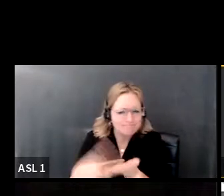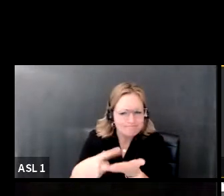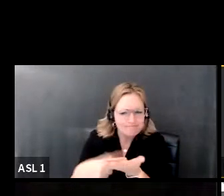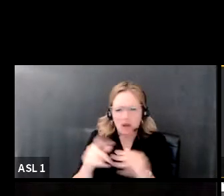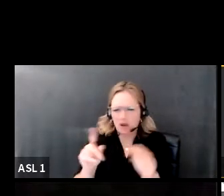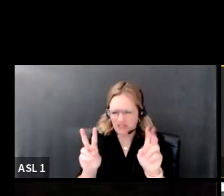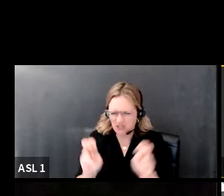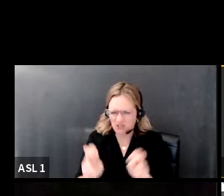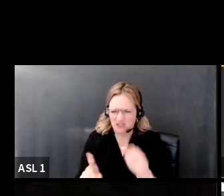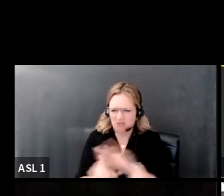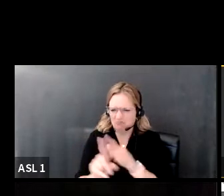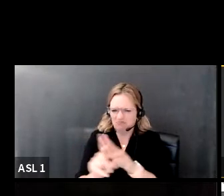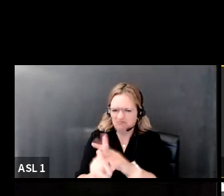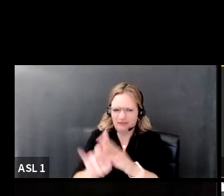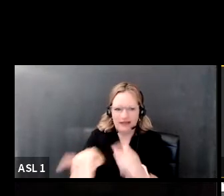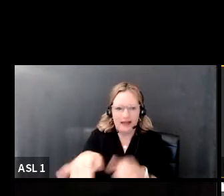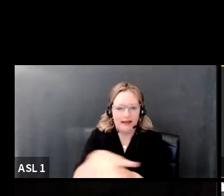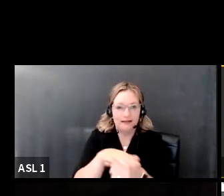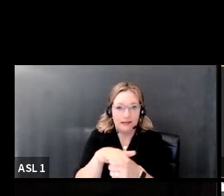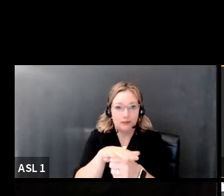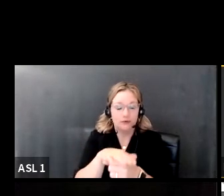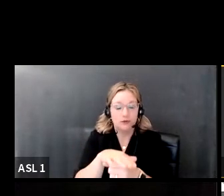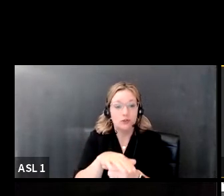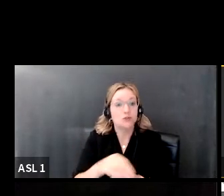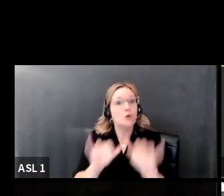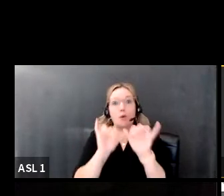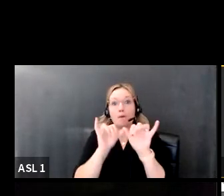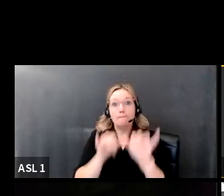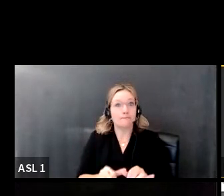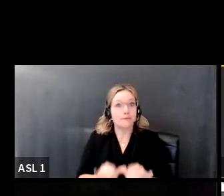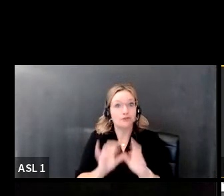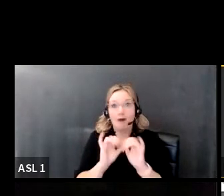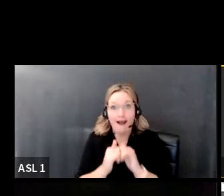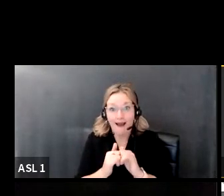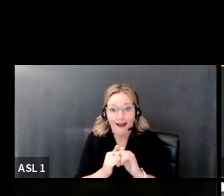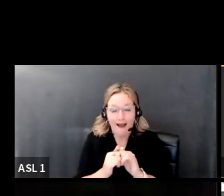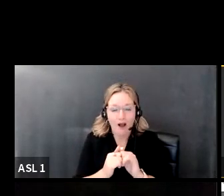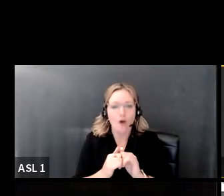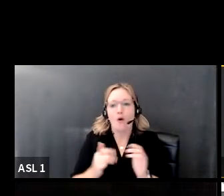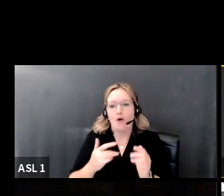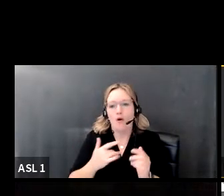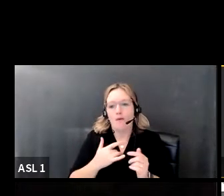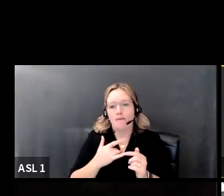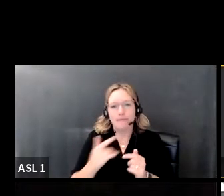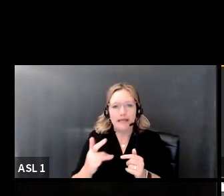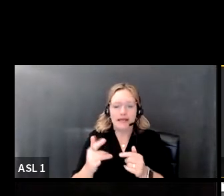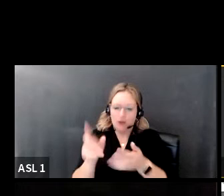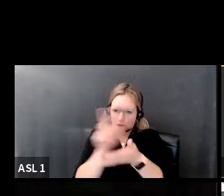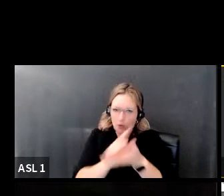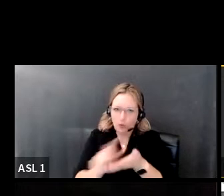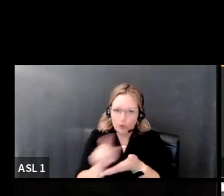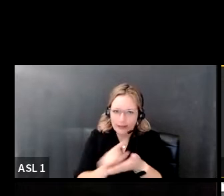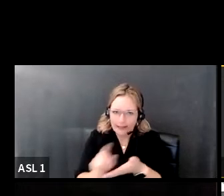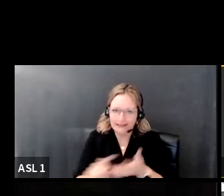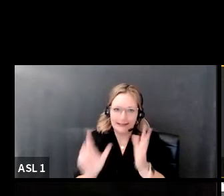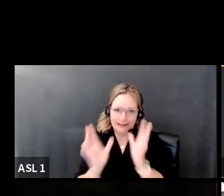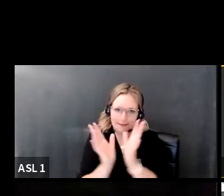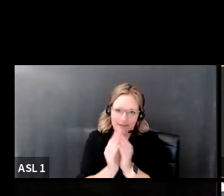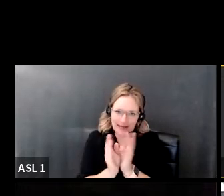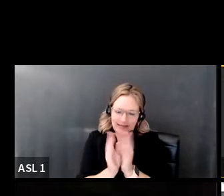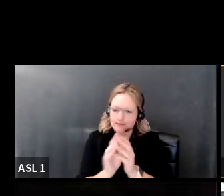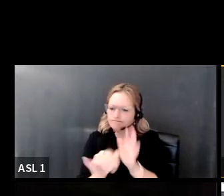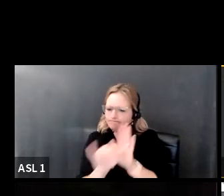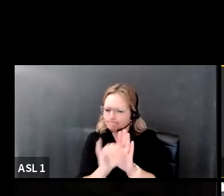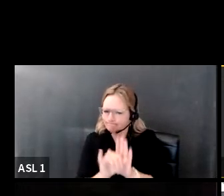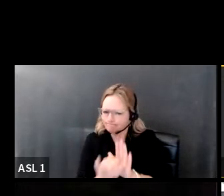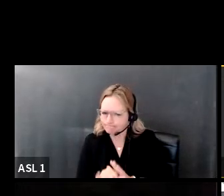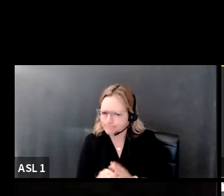issues so they're often the measurements they often have is actually done on often a weekly basis by identifying these